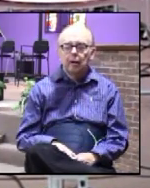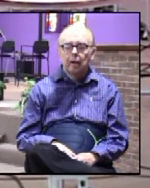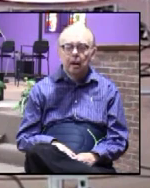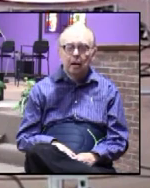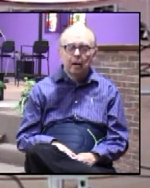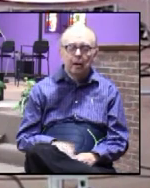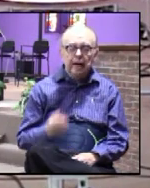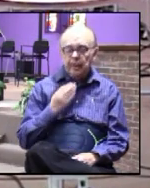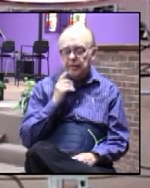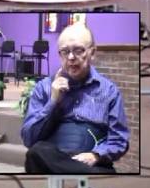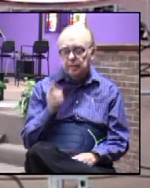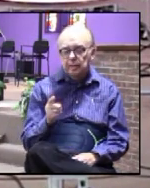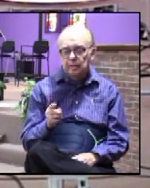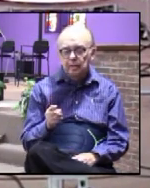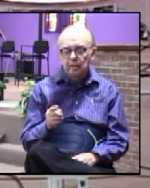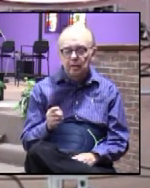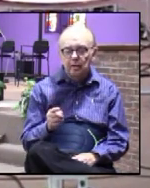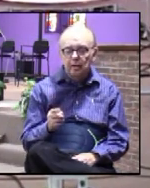Thank you.